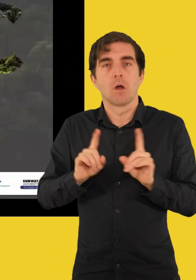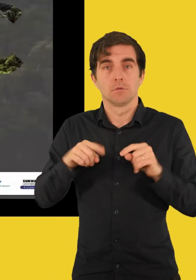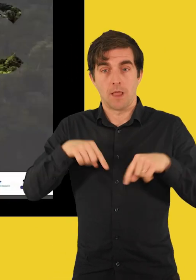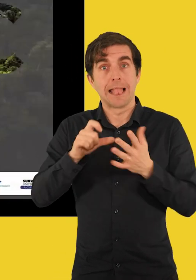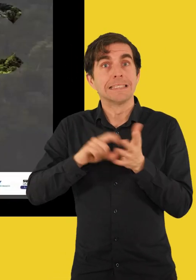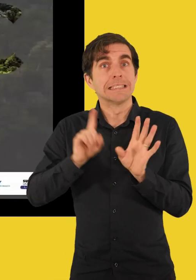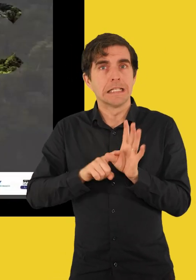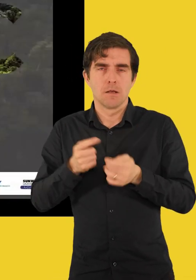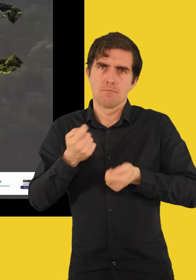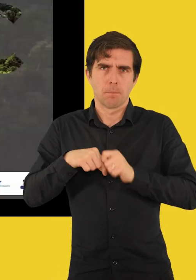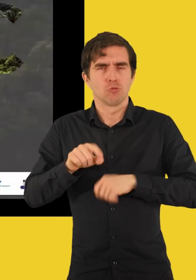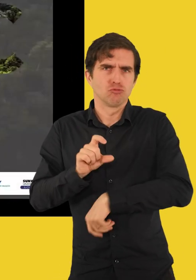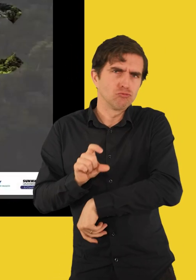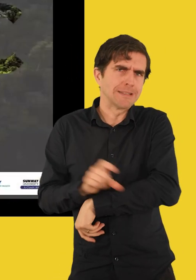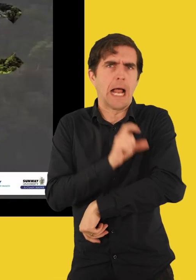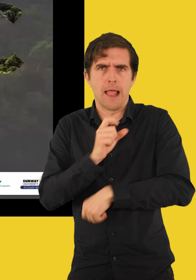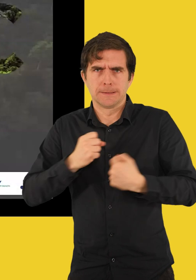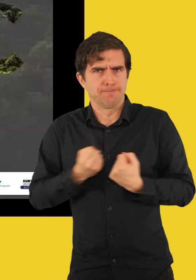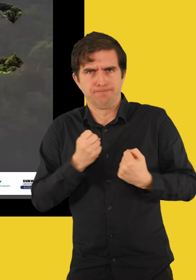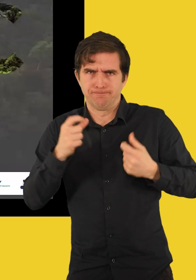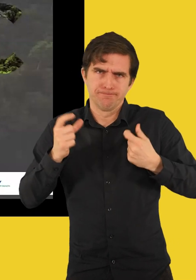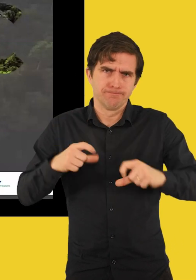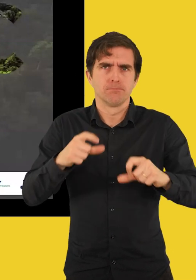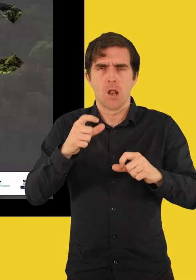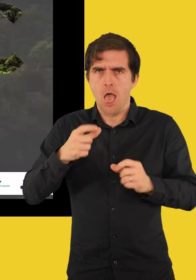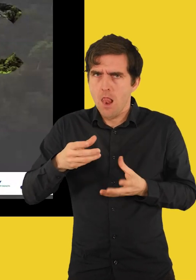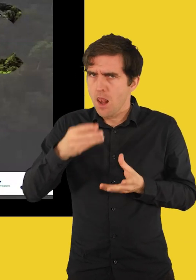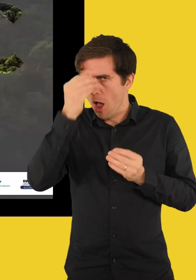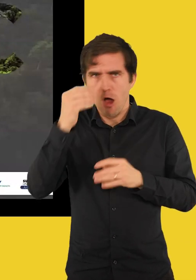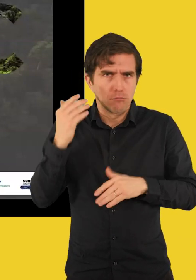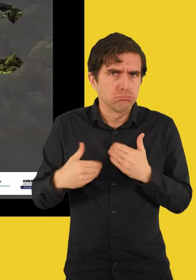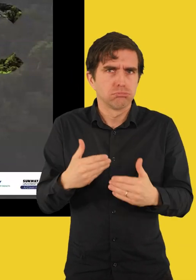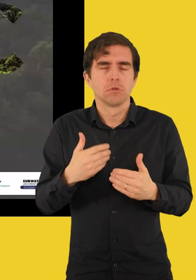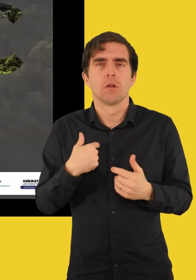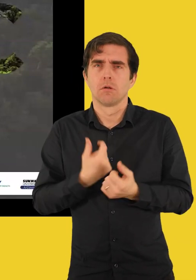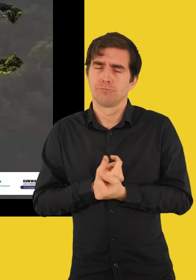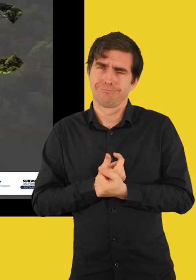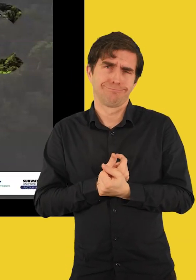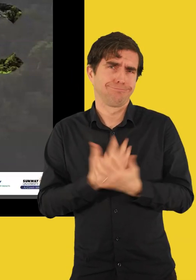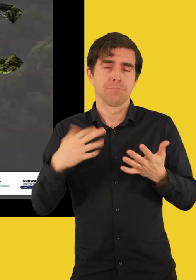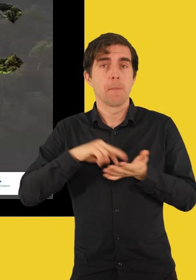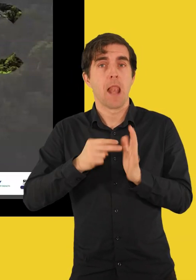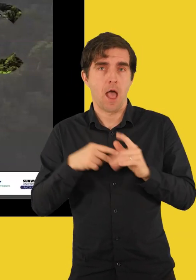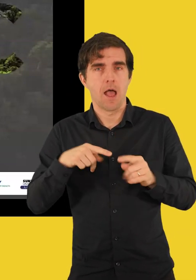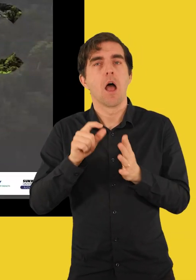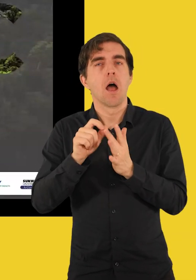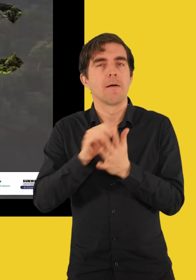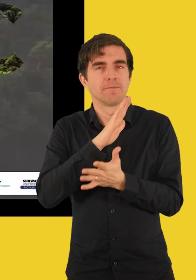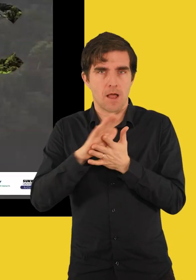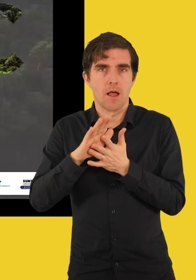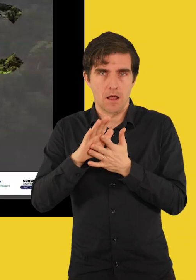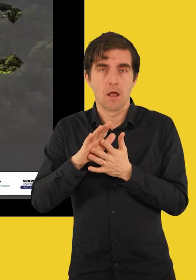resilient city, and this is part of learning process, like I said. And then we have so many plans in